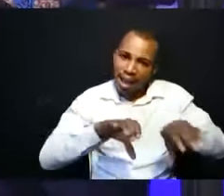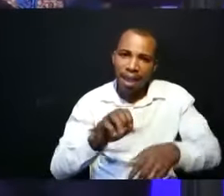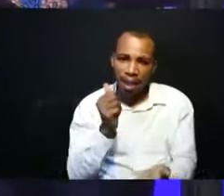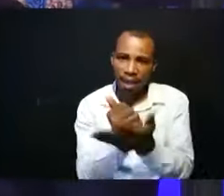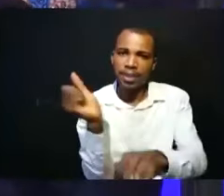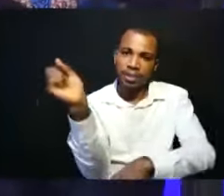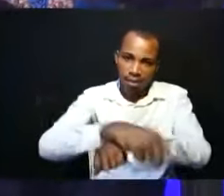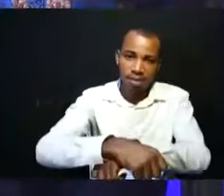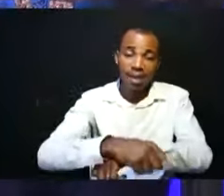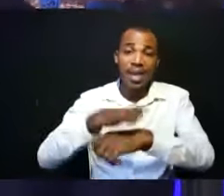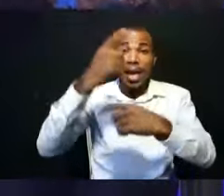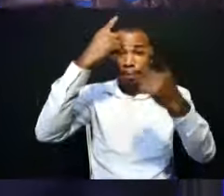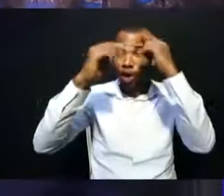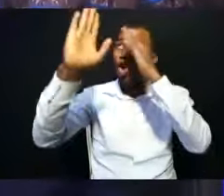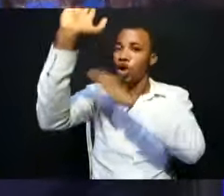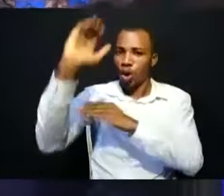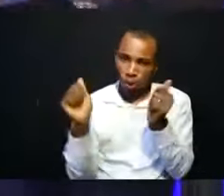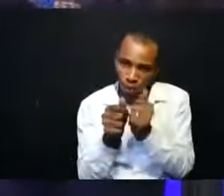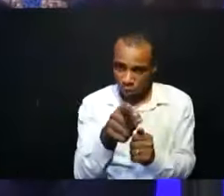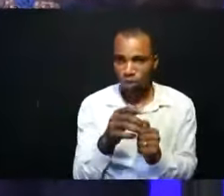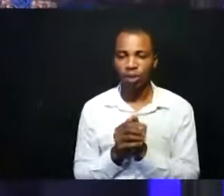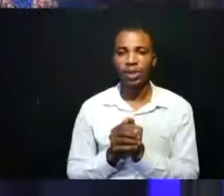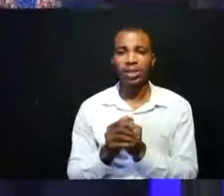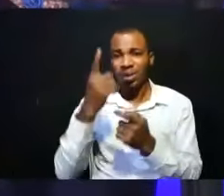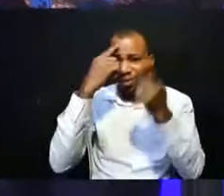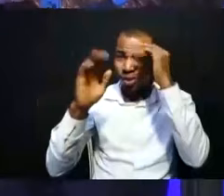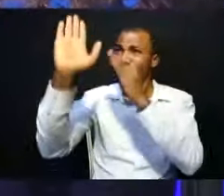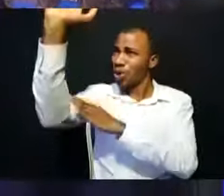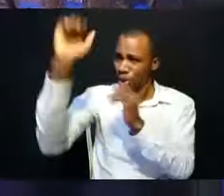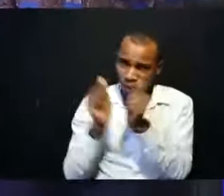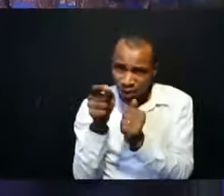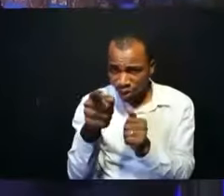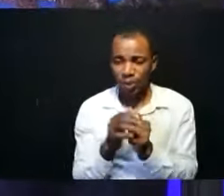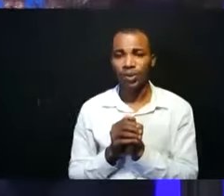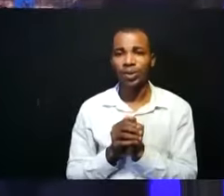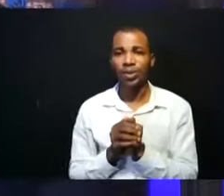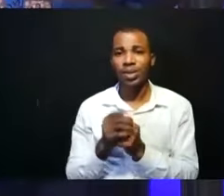the Lord is with you. Because the Lord is with you.